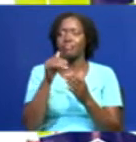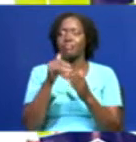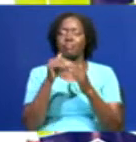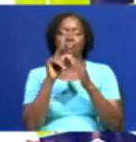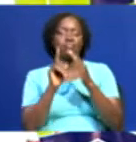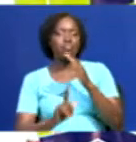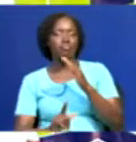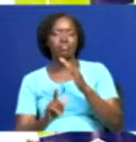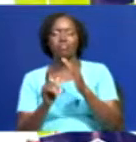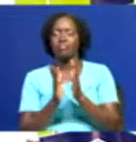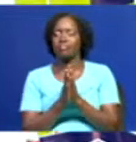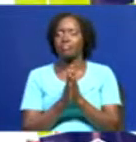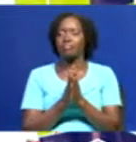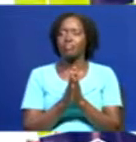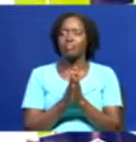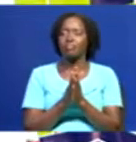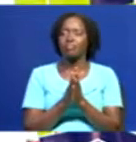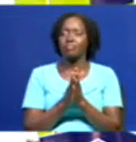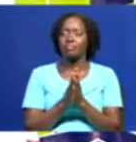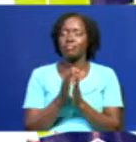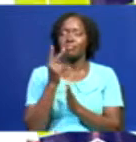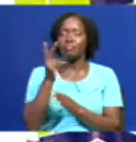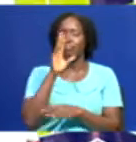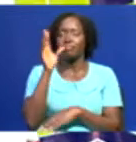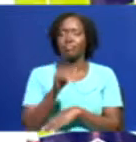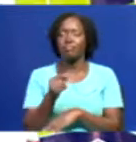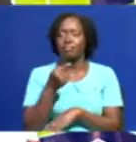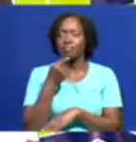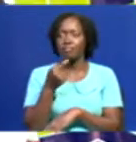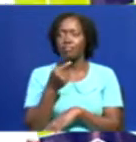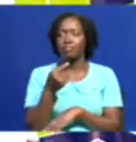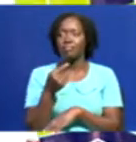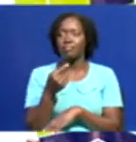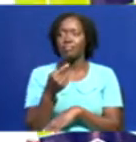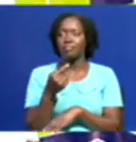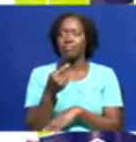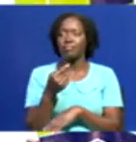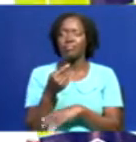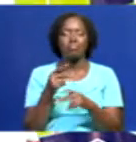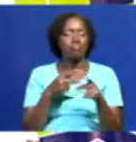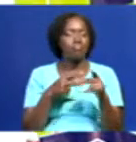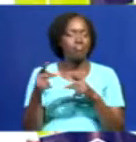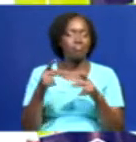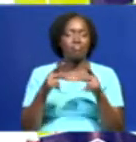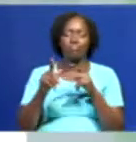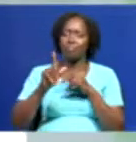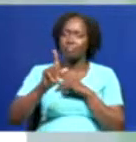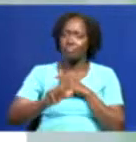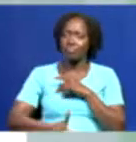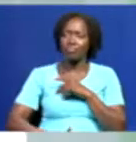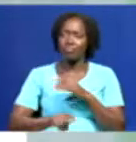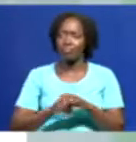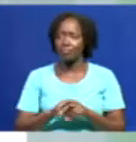low. And what, another 2% mentioned it is very low.